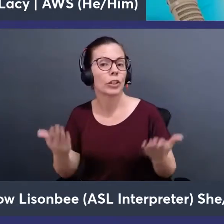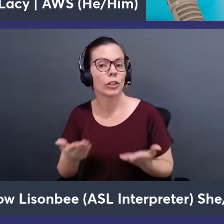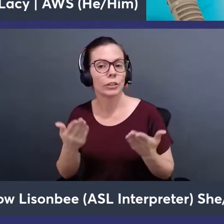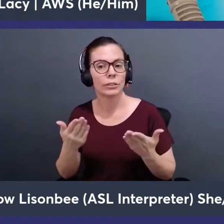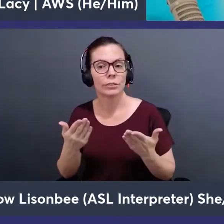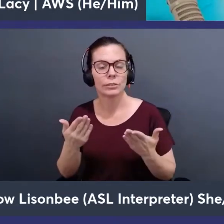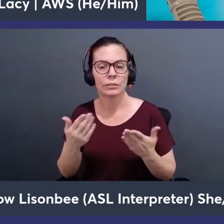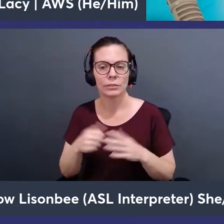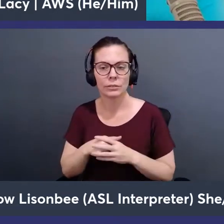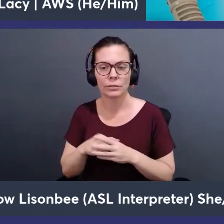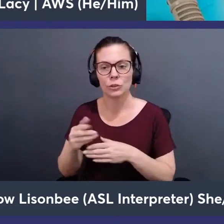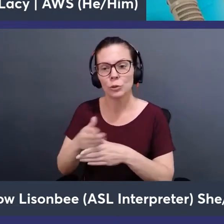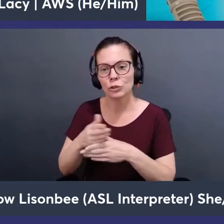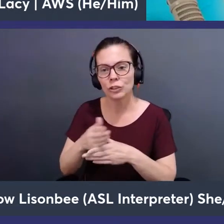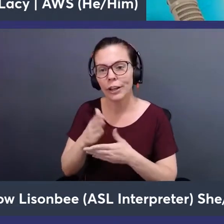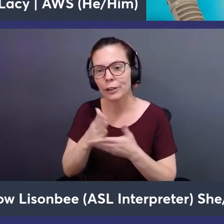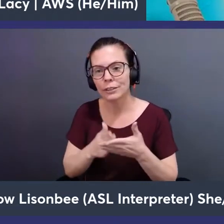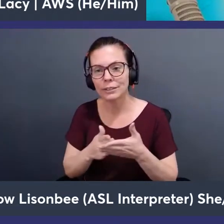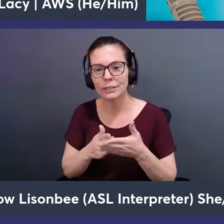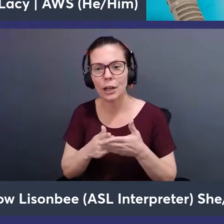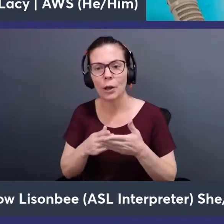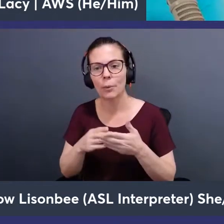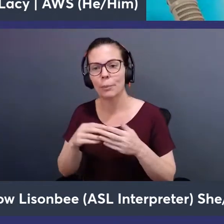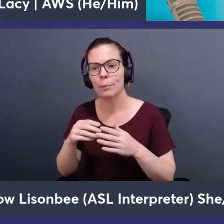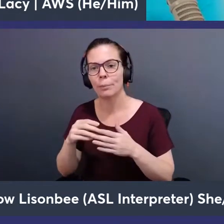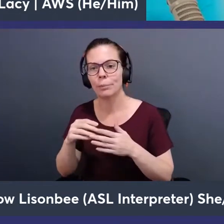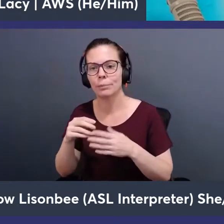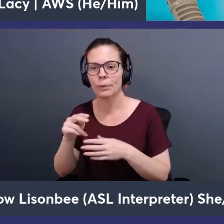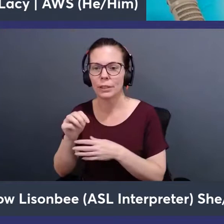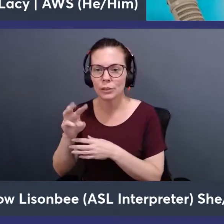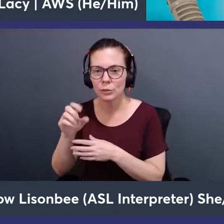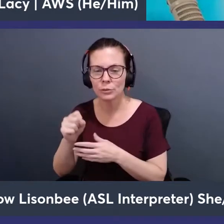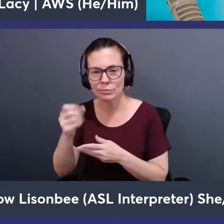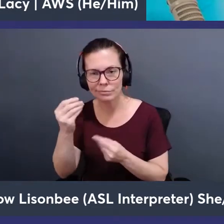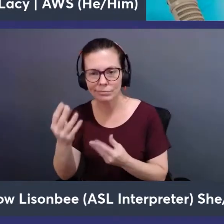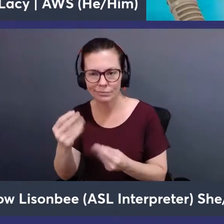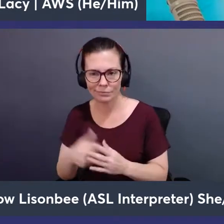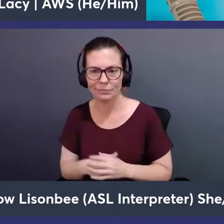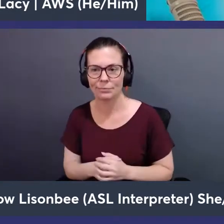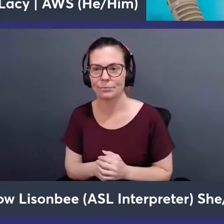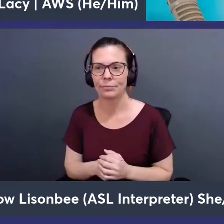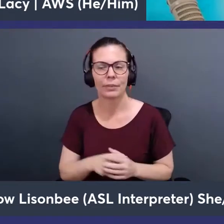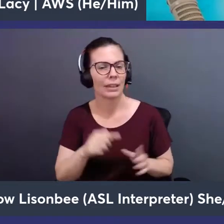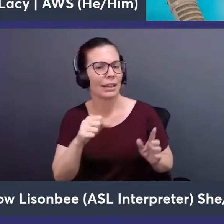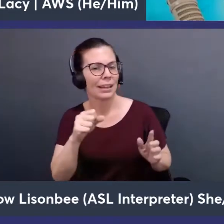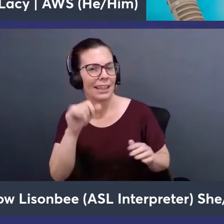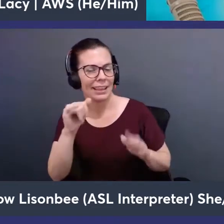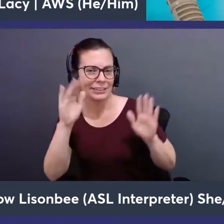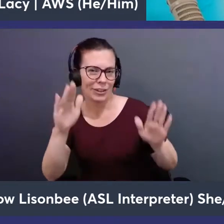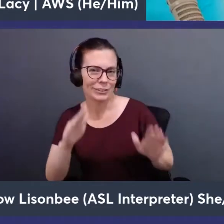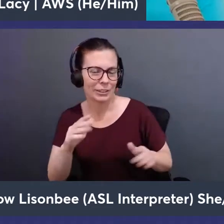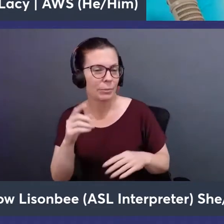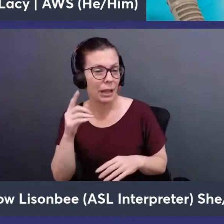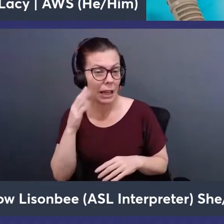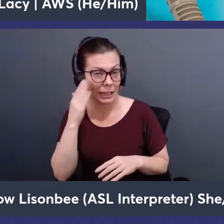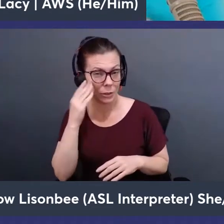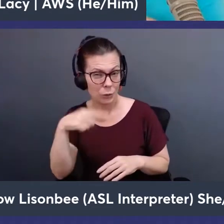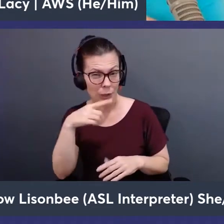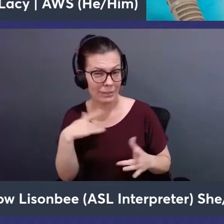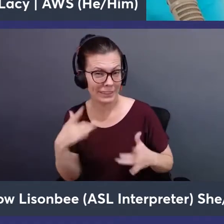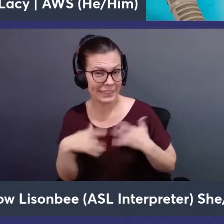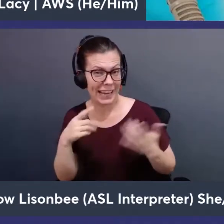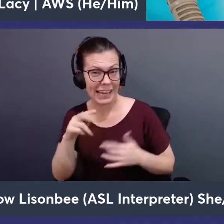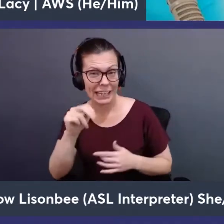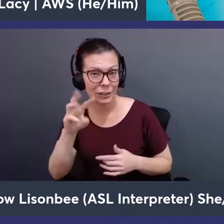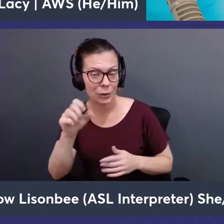share some new sustainability front. Yeah, I think that's awesome. So I know you've got some exciting news